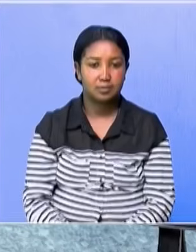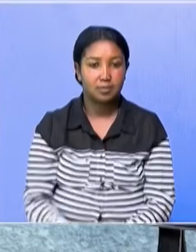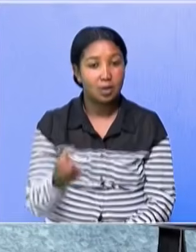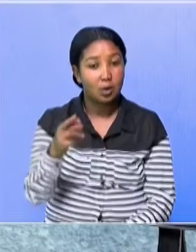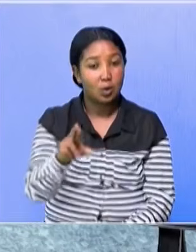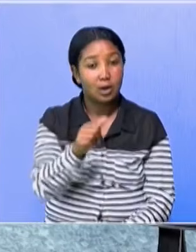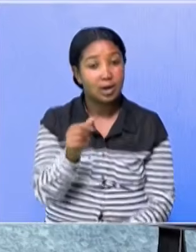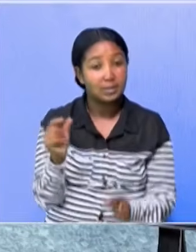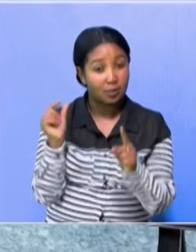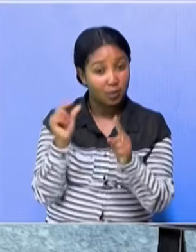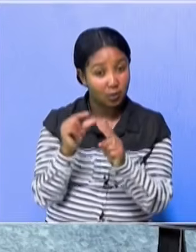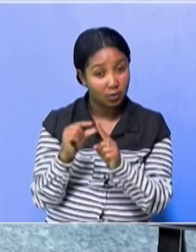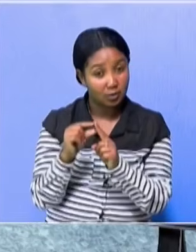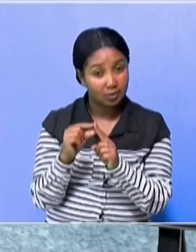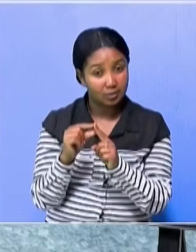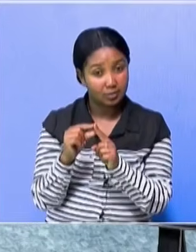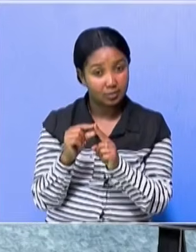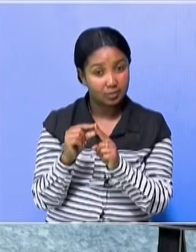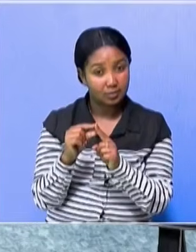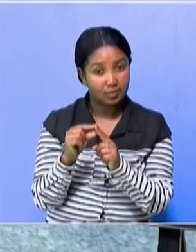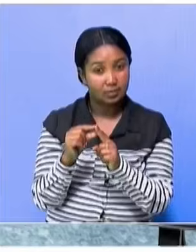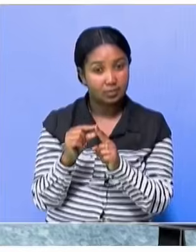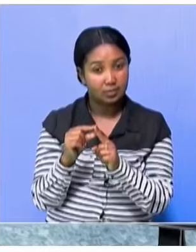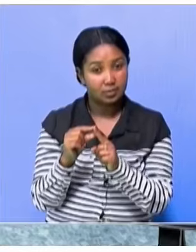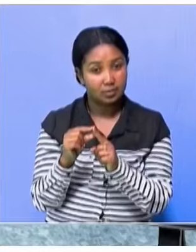Or in other words,